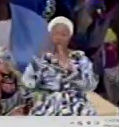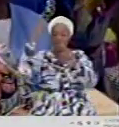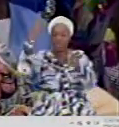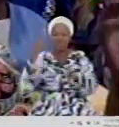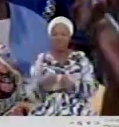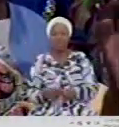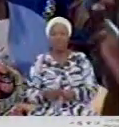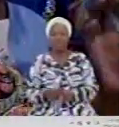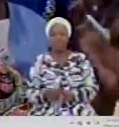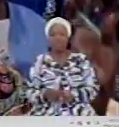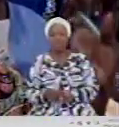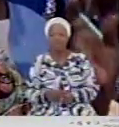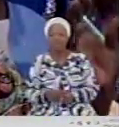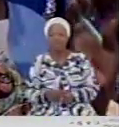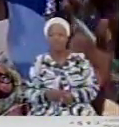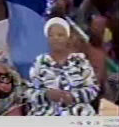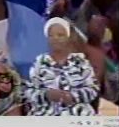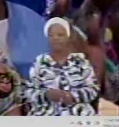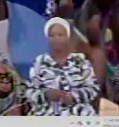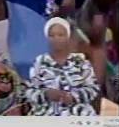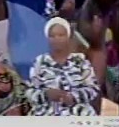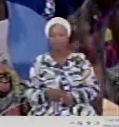Jesus' name.